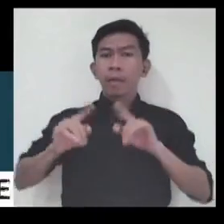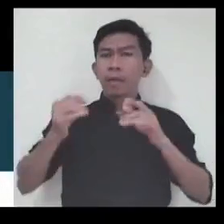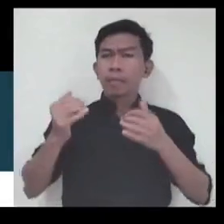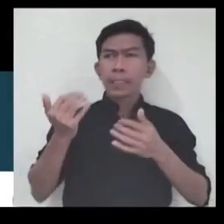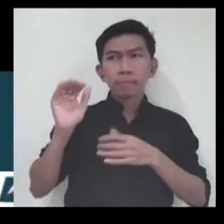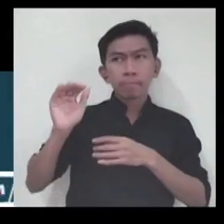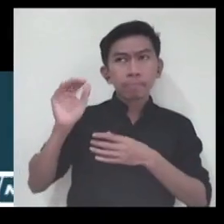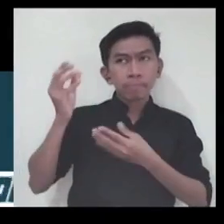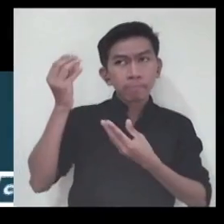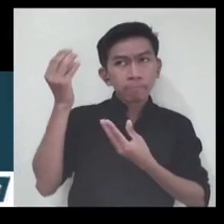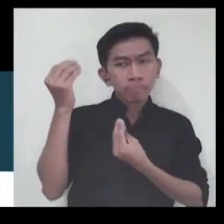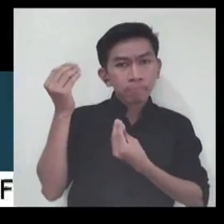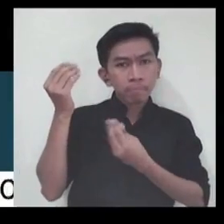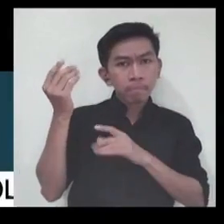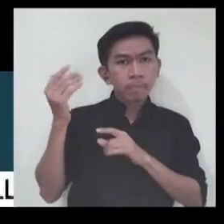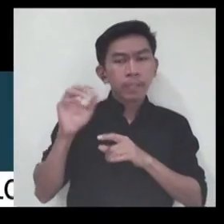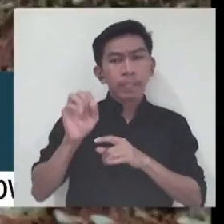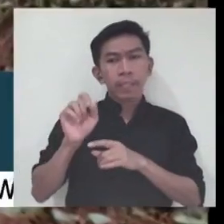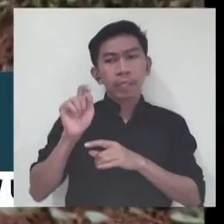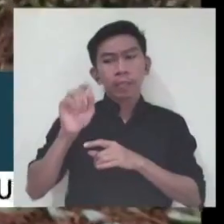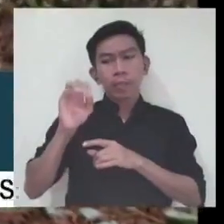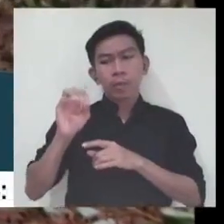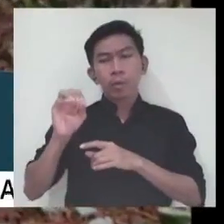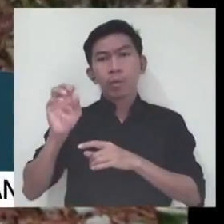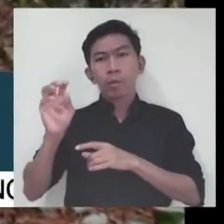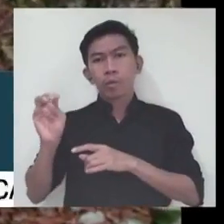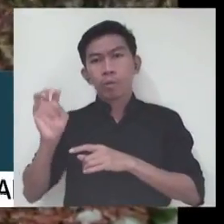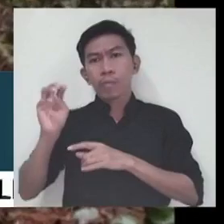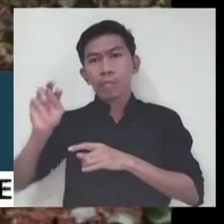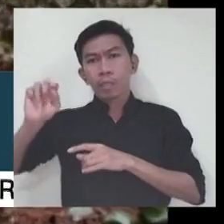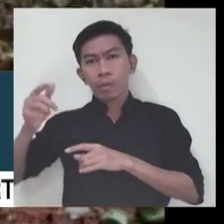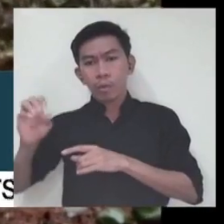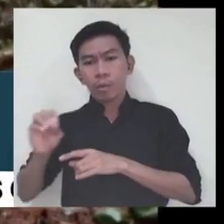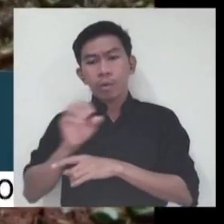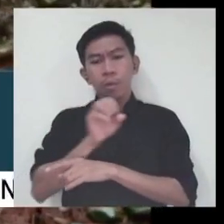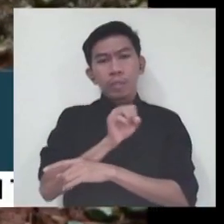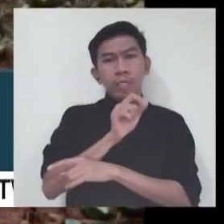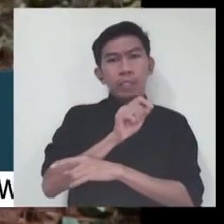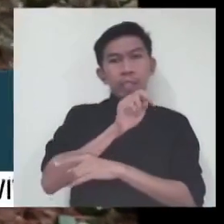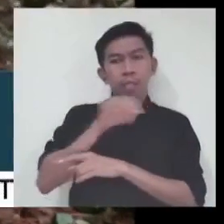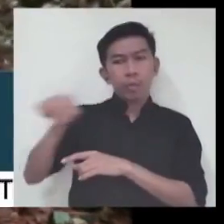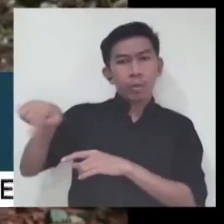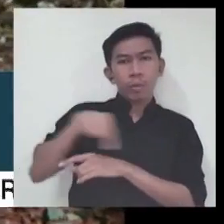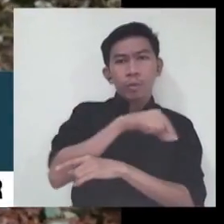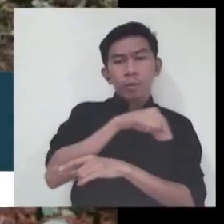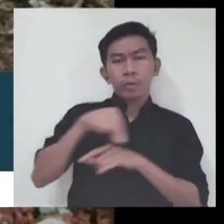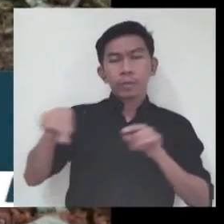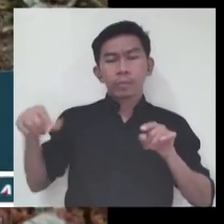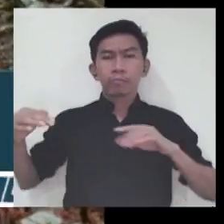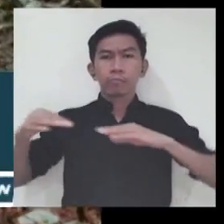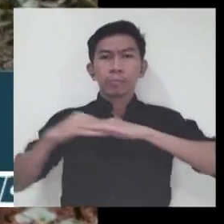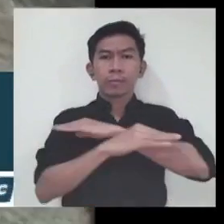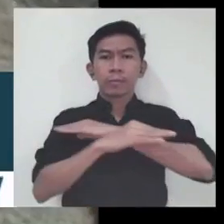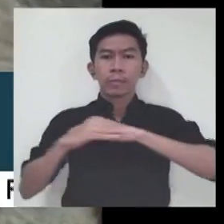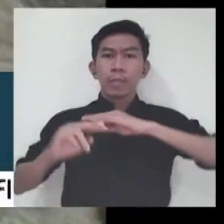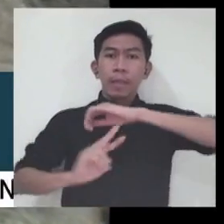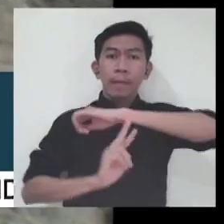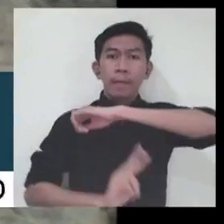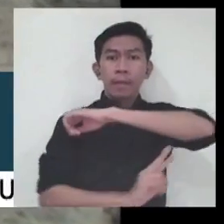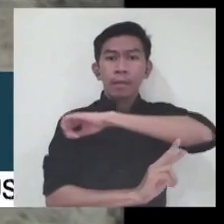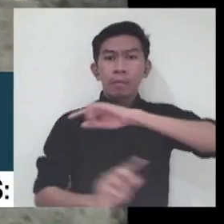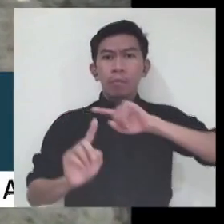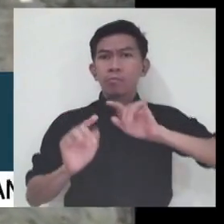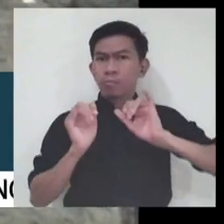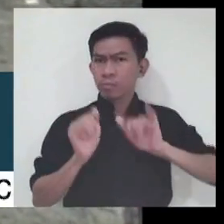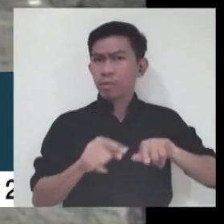Santo Domingo-Santiago Overflow Bridge in Quirino Town, which according to the MDRRMO remains submerged by